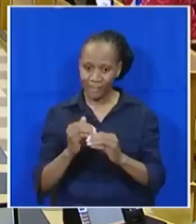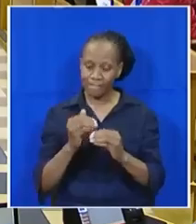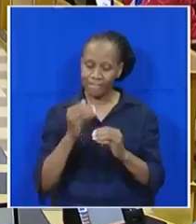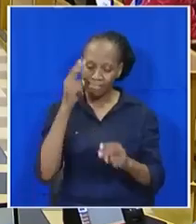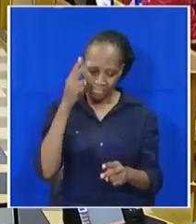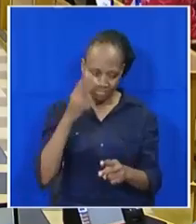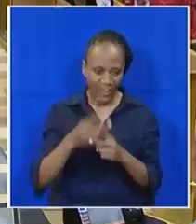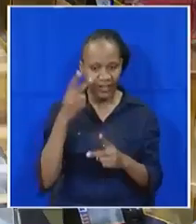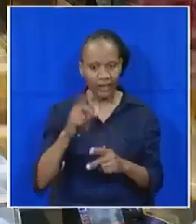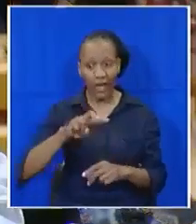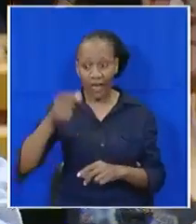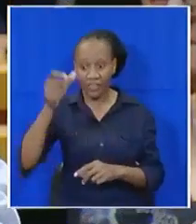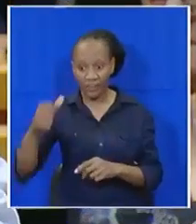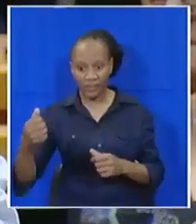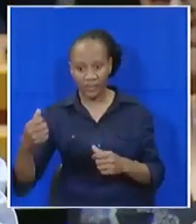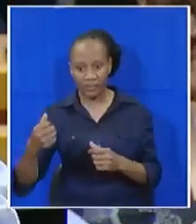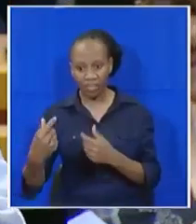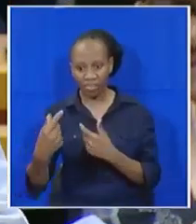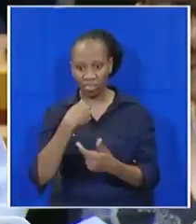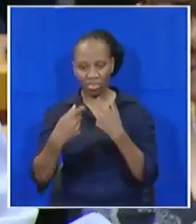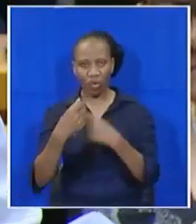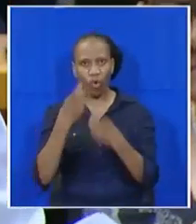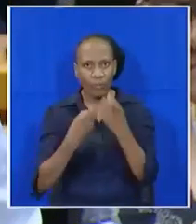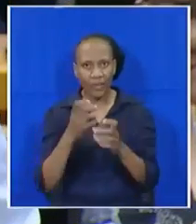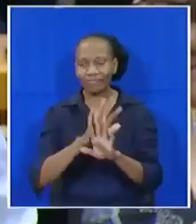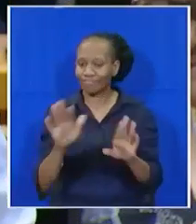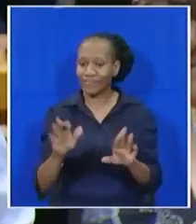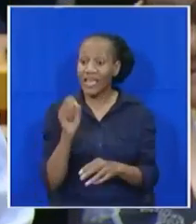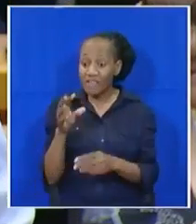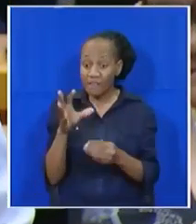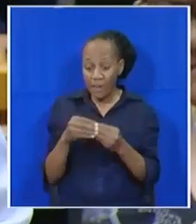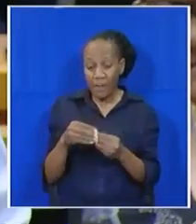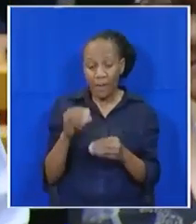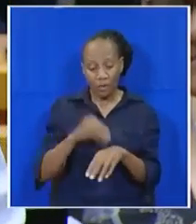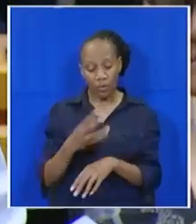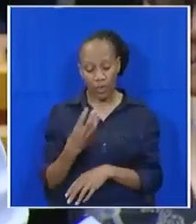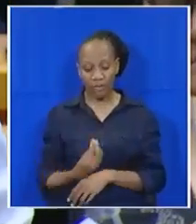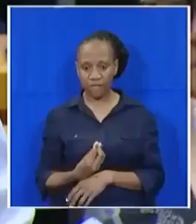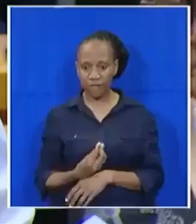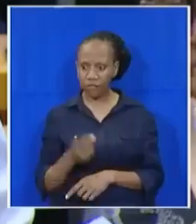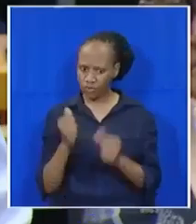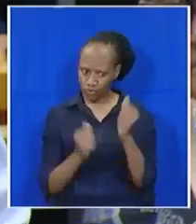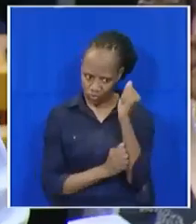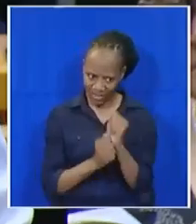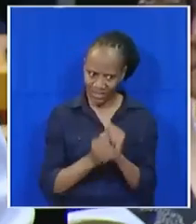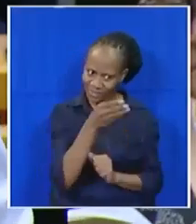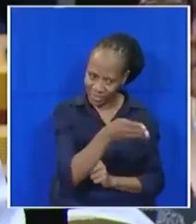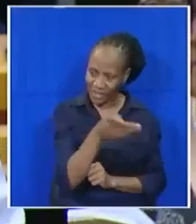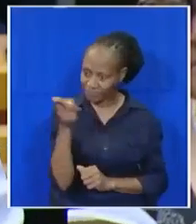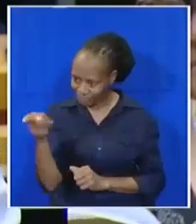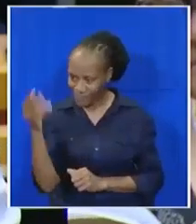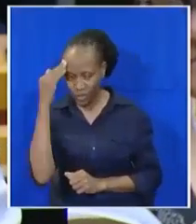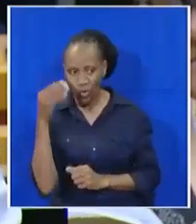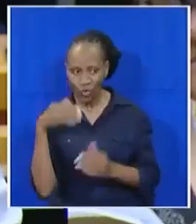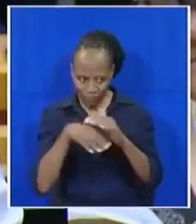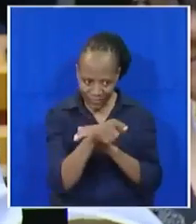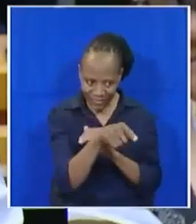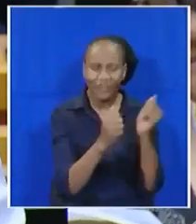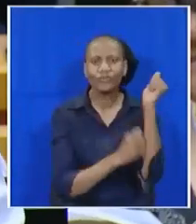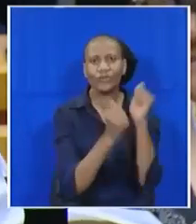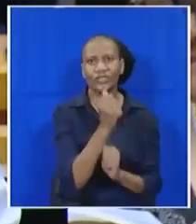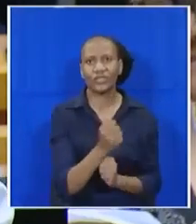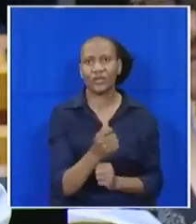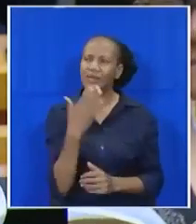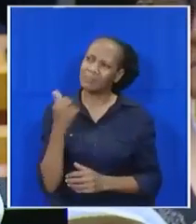cannot be challenged in the House. If the member has got a problem, he knows the structure where he has to take his query. Please, can